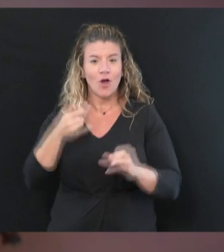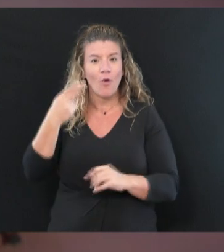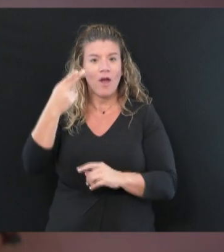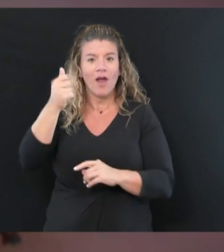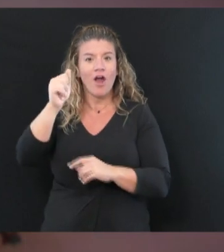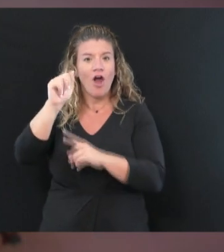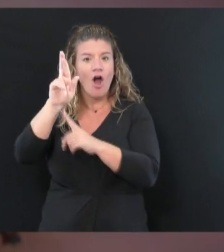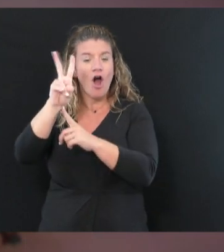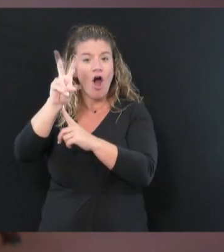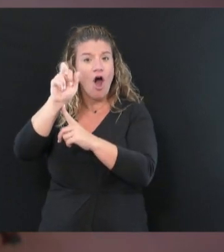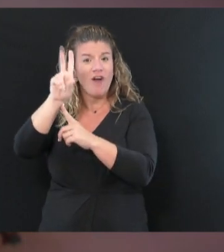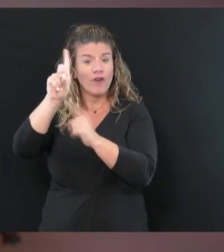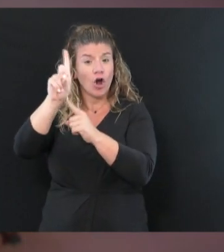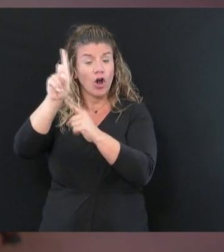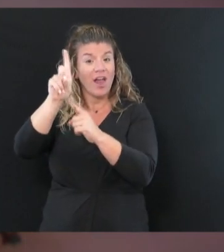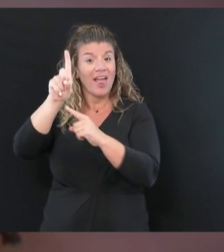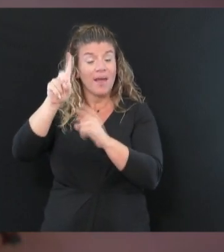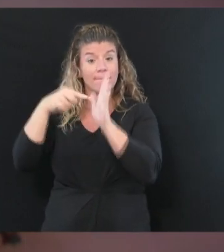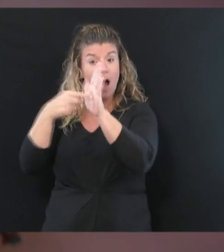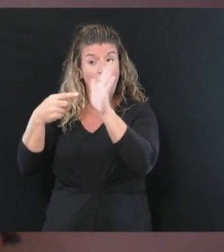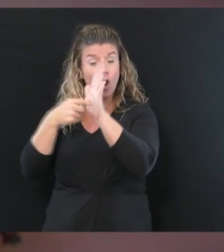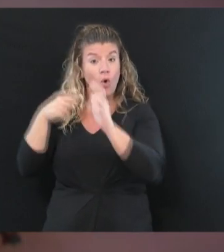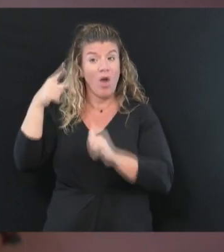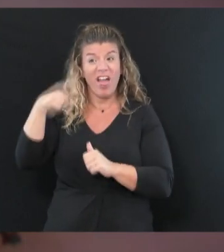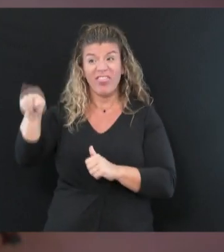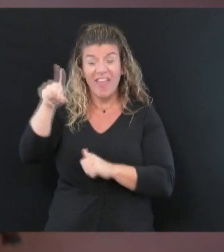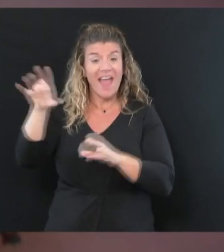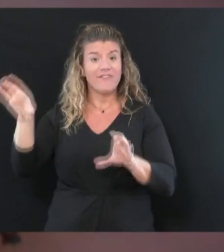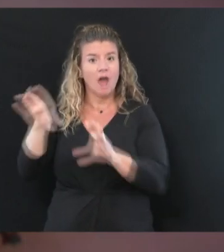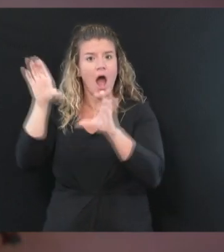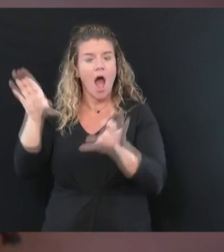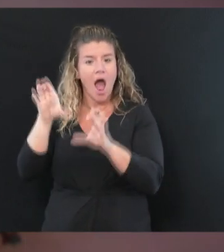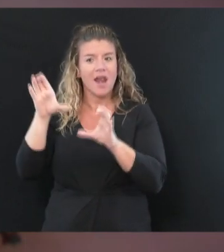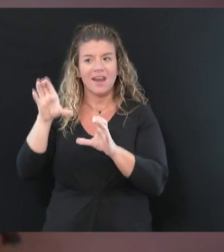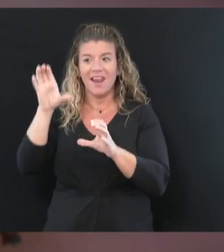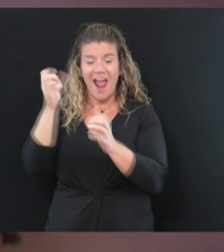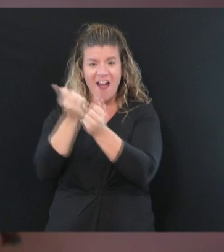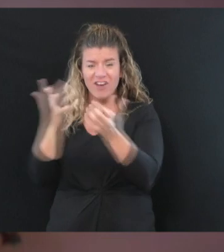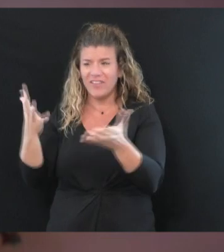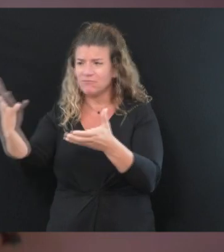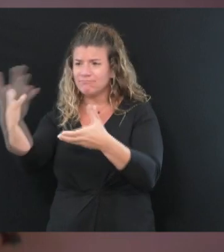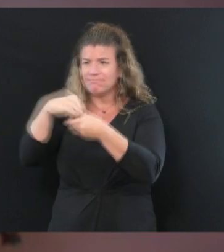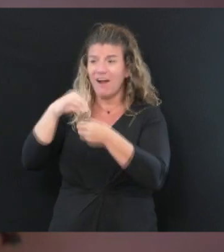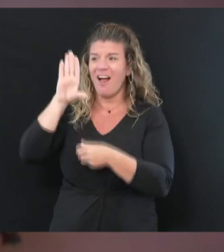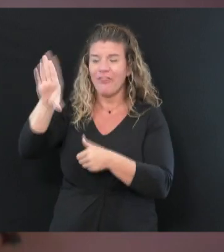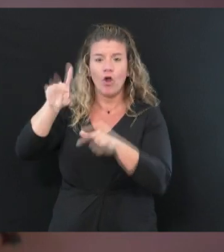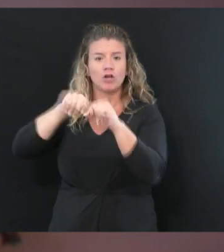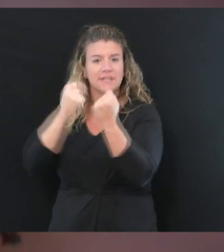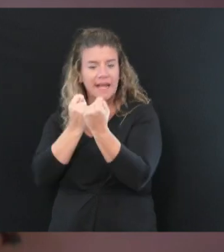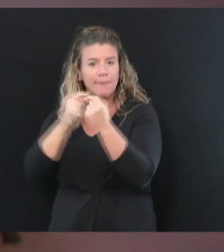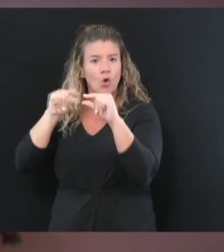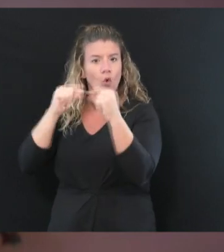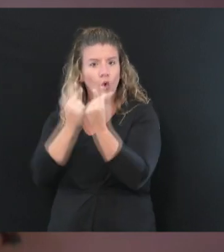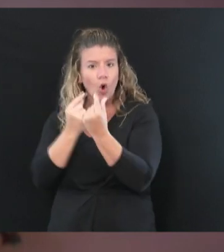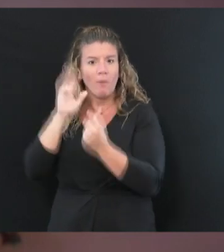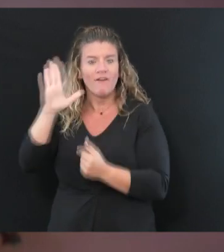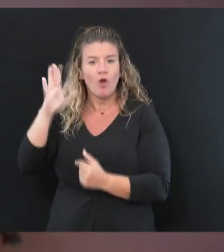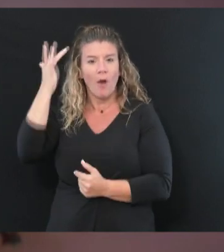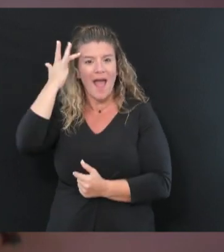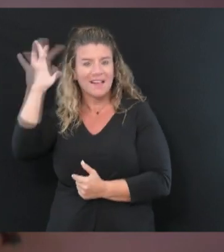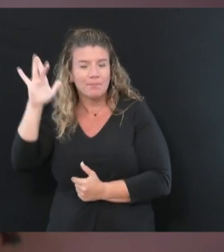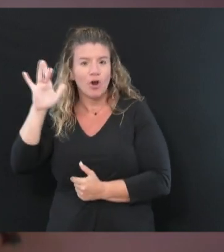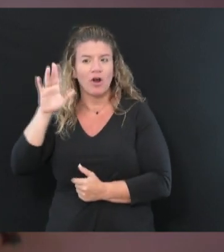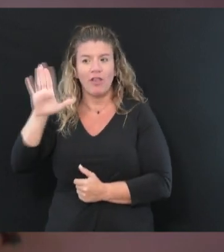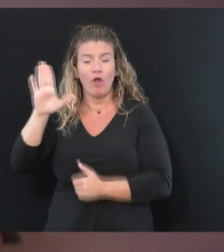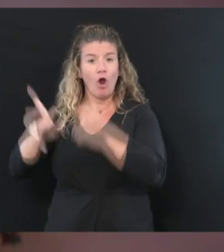model was really done by getting the consensus of a group of public health experts and folks that they